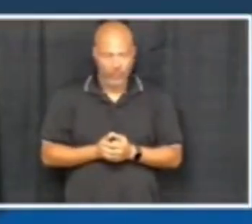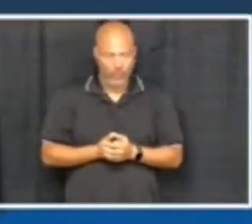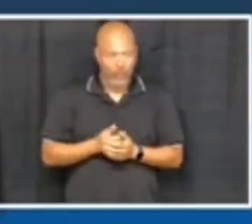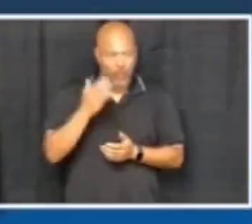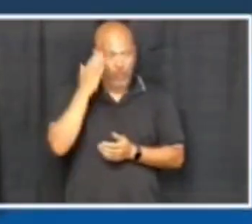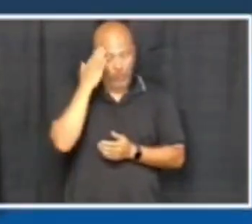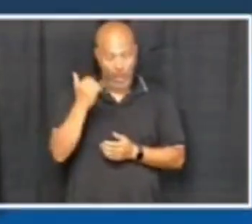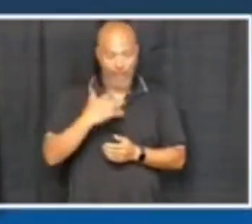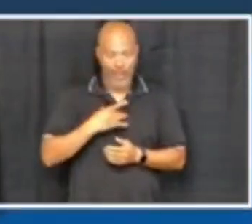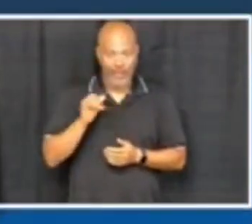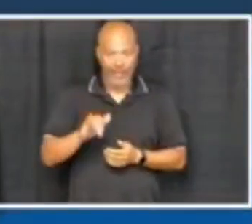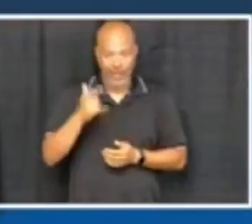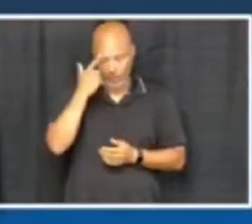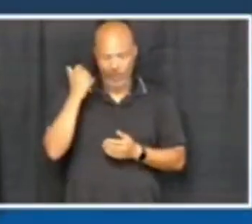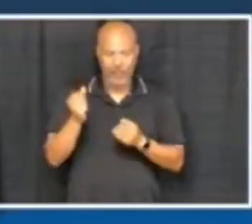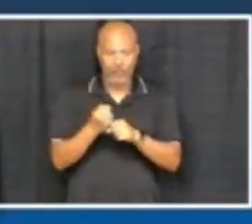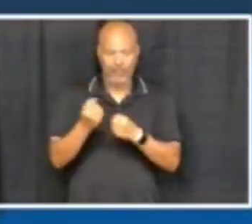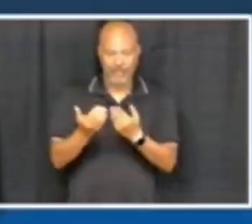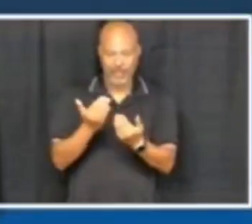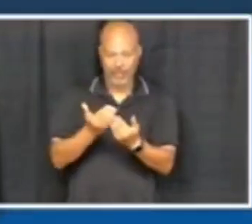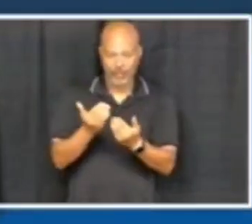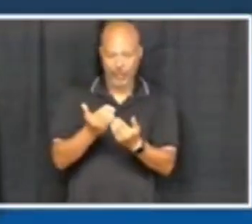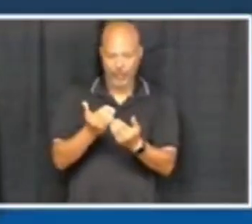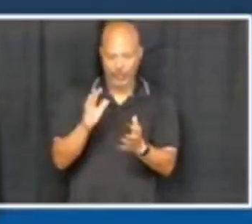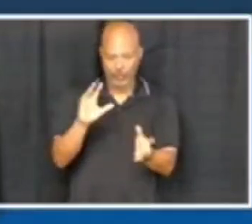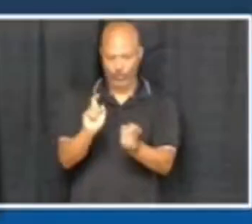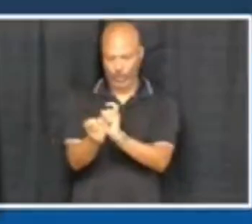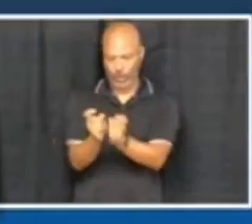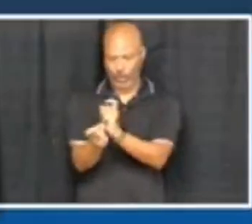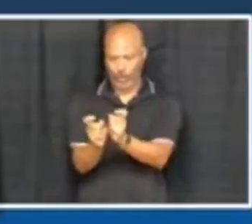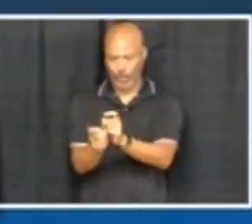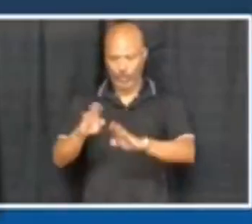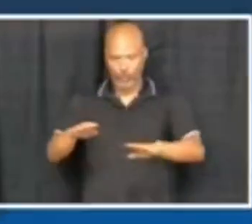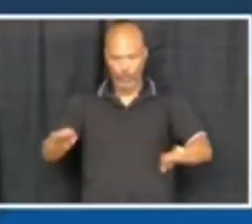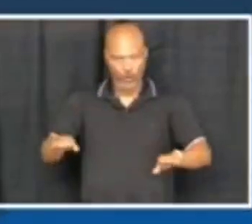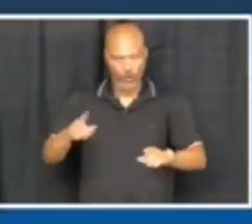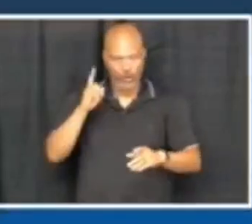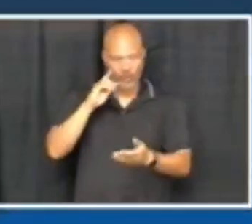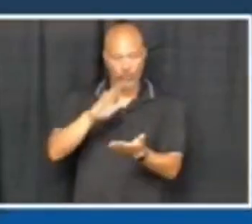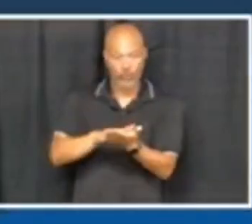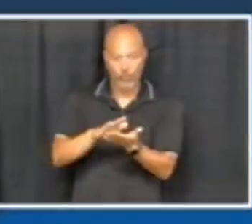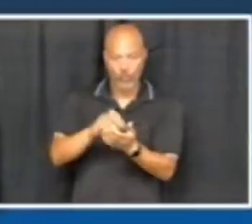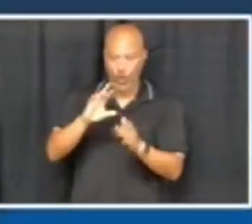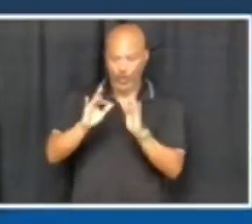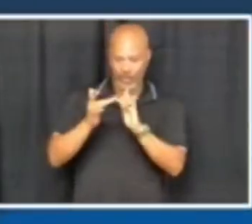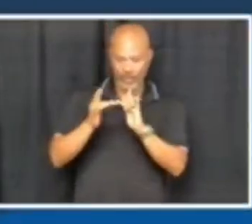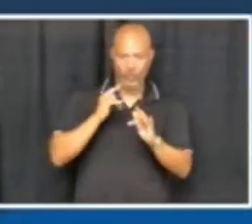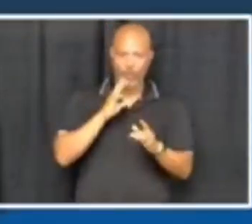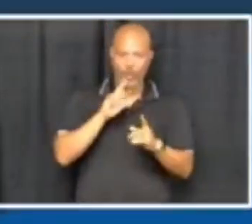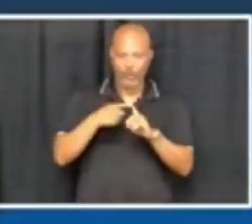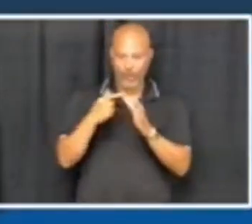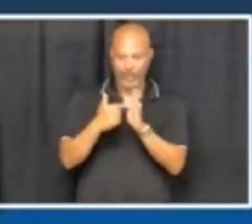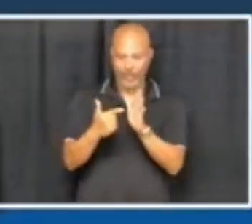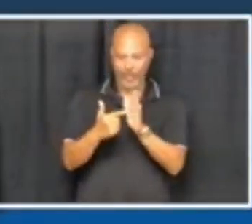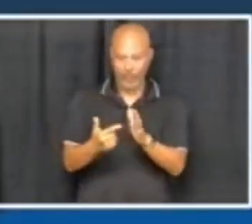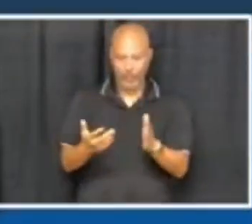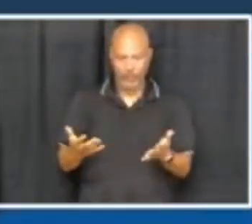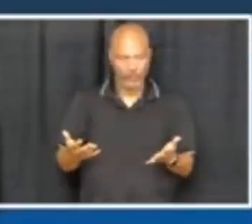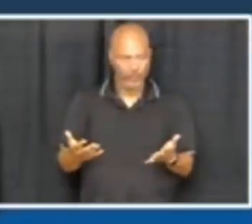Why would they like that? Because it's easier to manipulate children, whether it's on the schools or the internet. We talked about examples